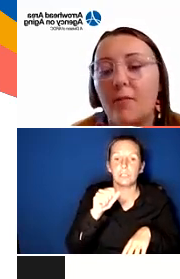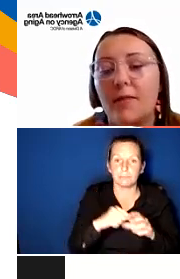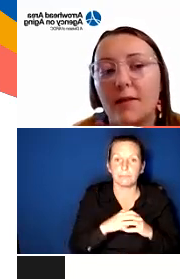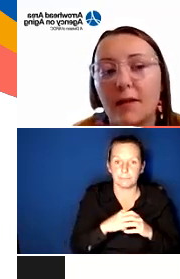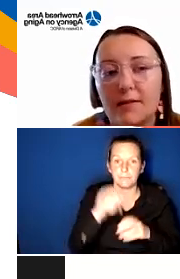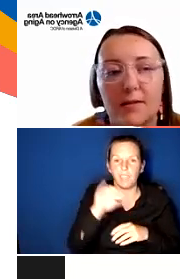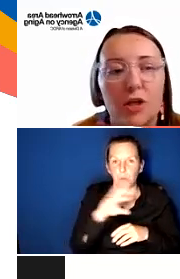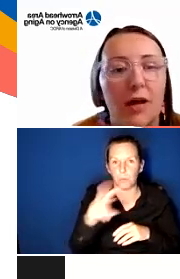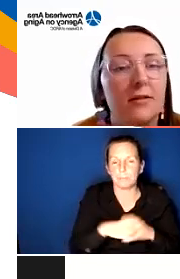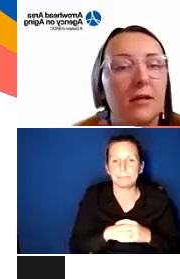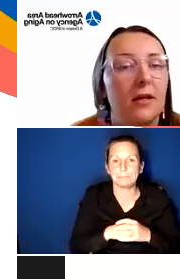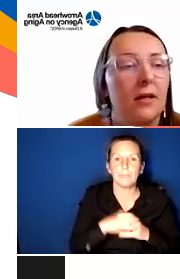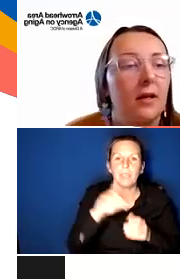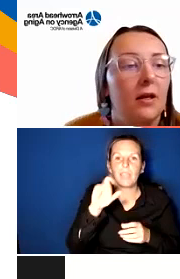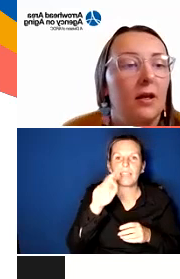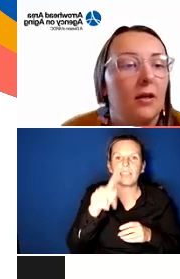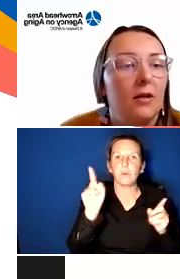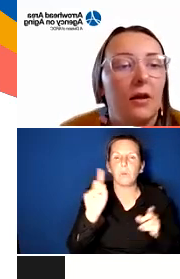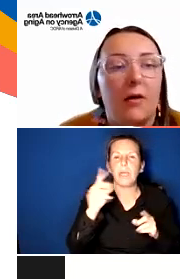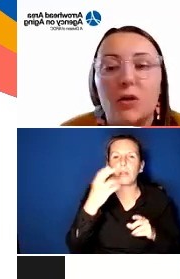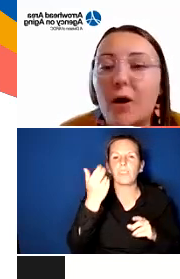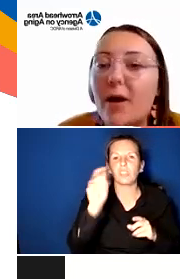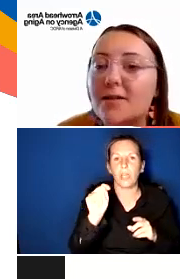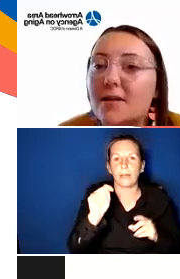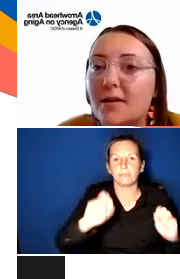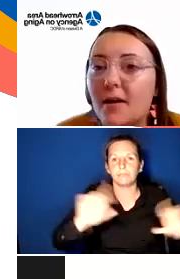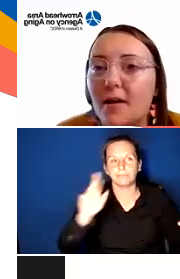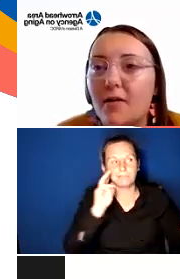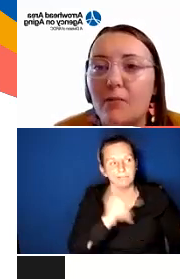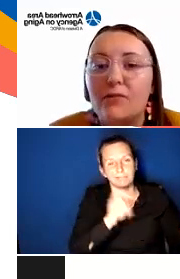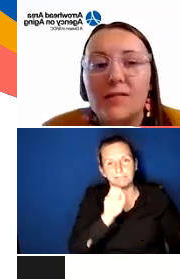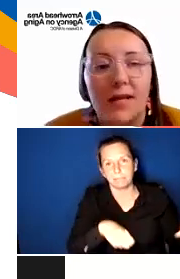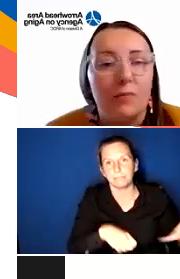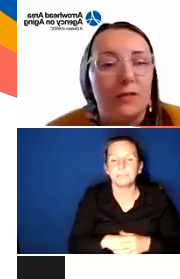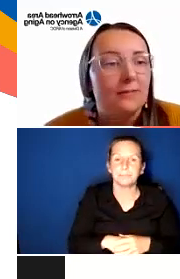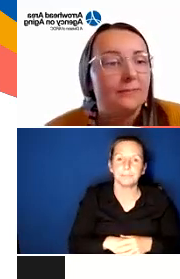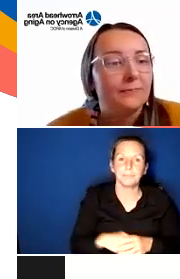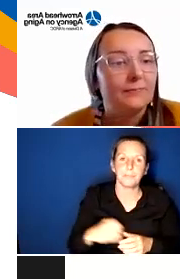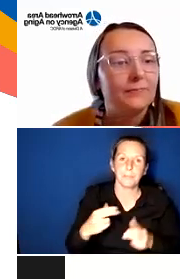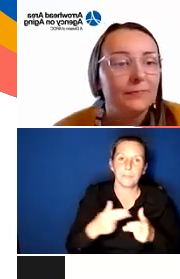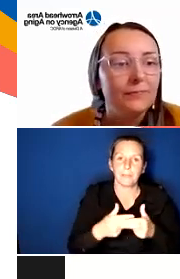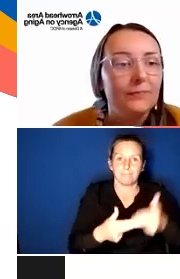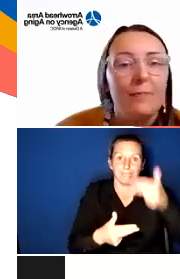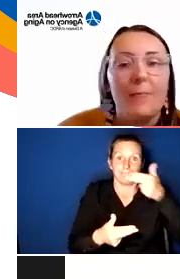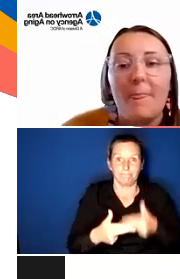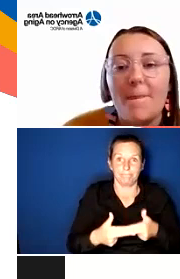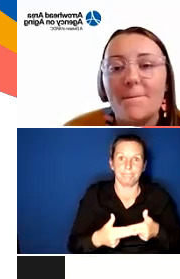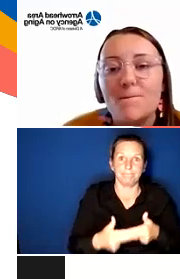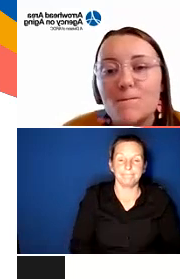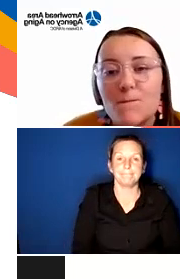arrowheadaging.org/county-profile, and that link is in the chat. So now back to the previous slide, please.